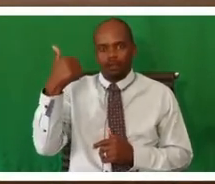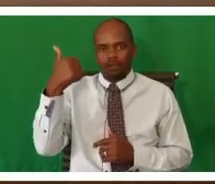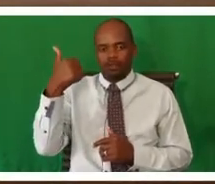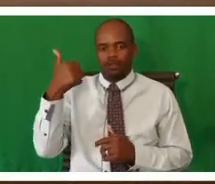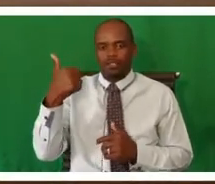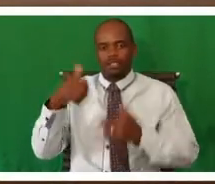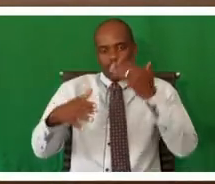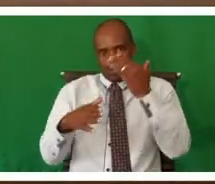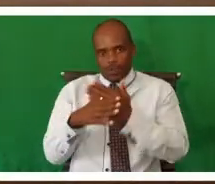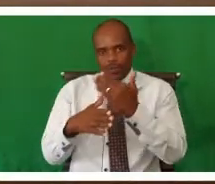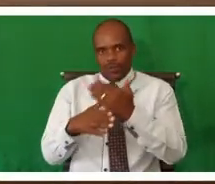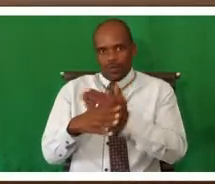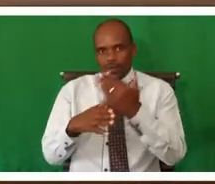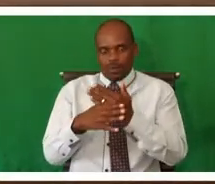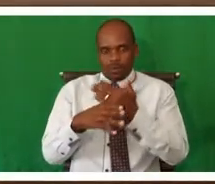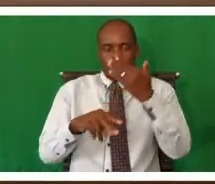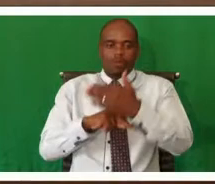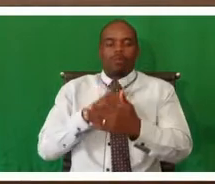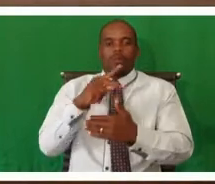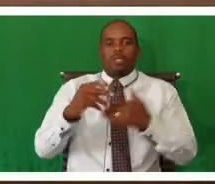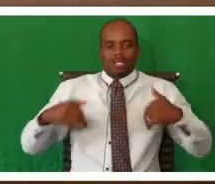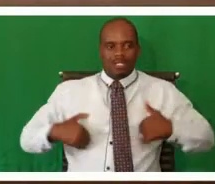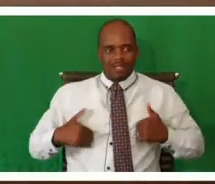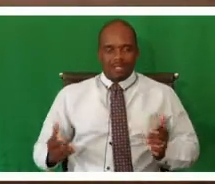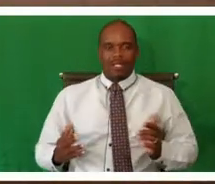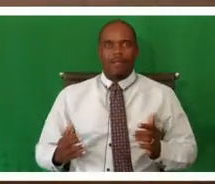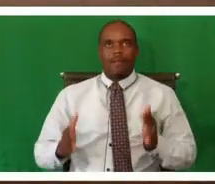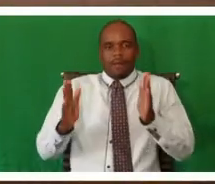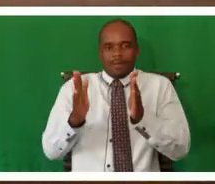This project will create about